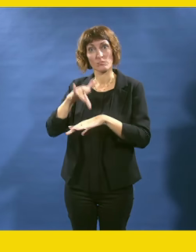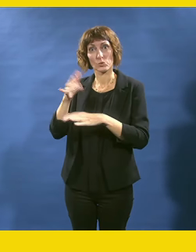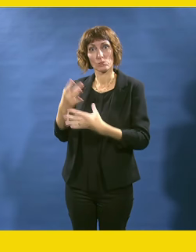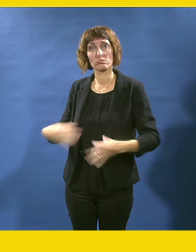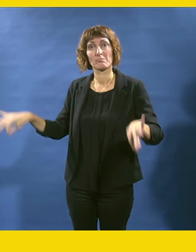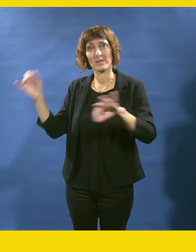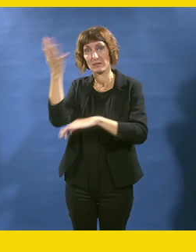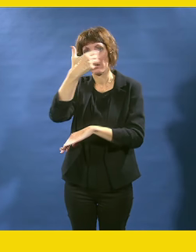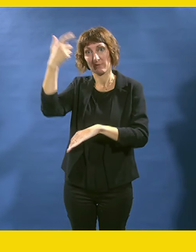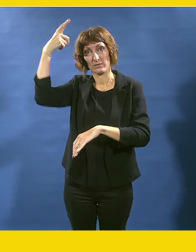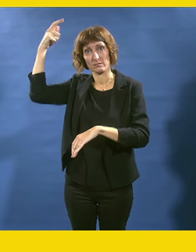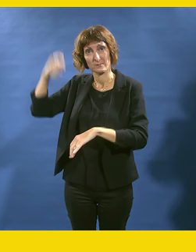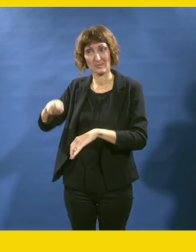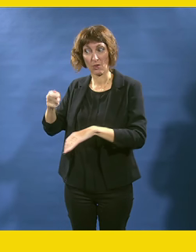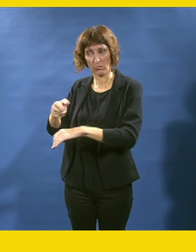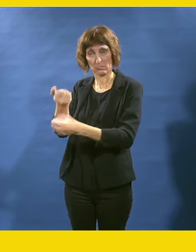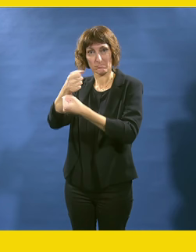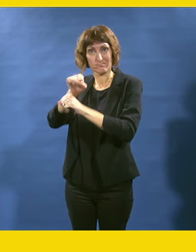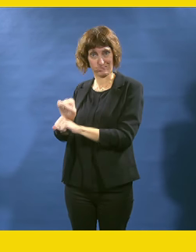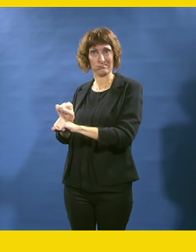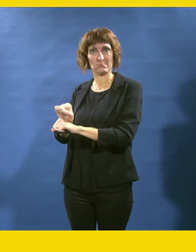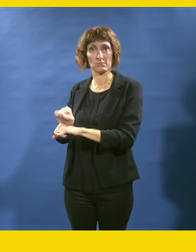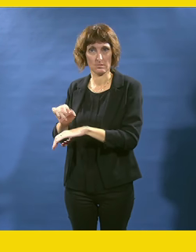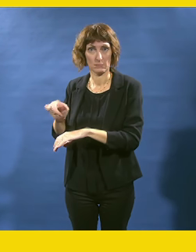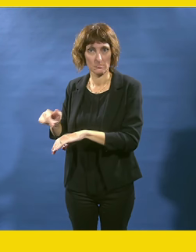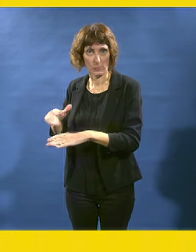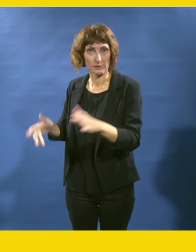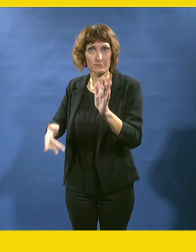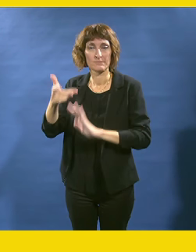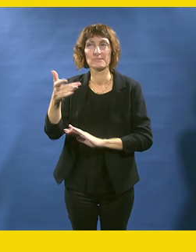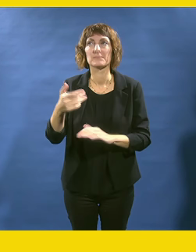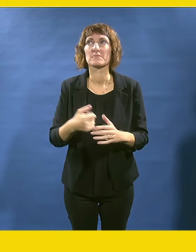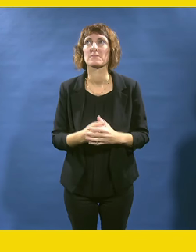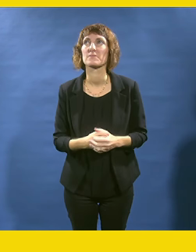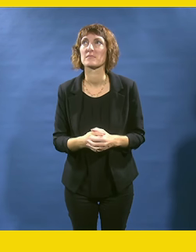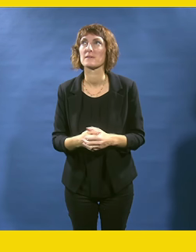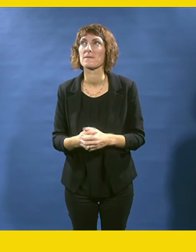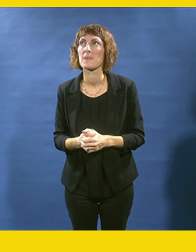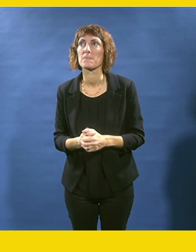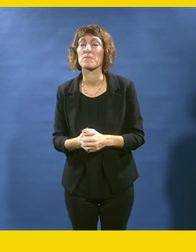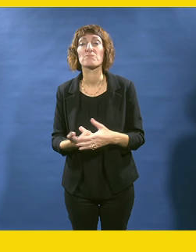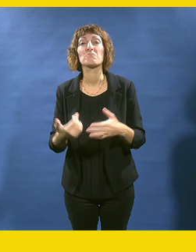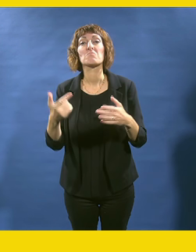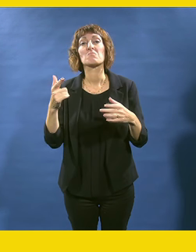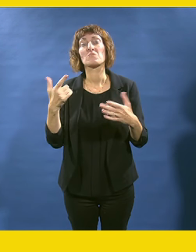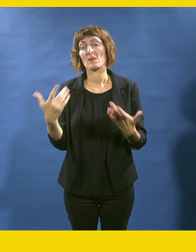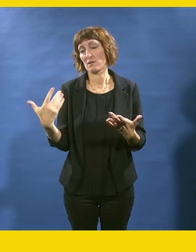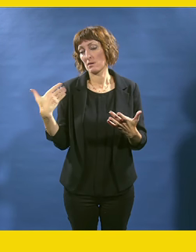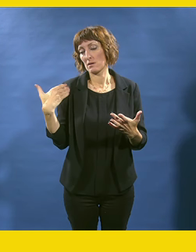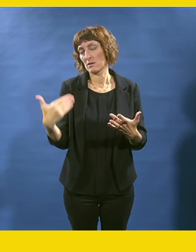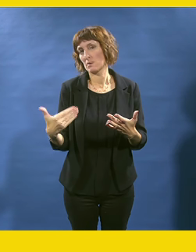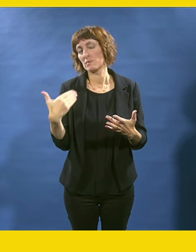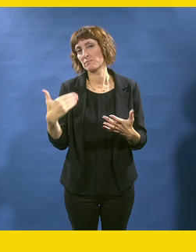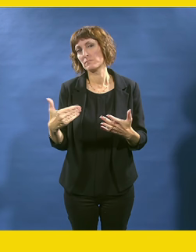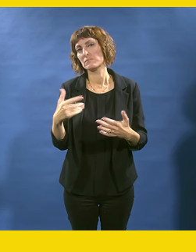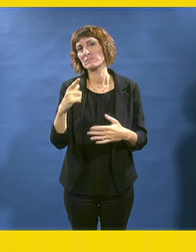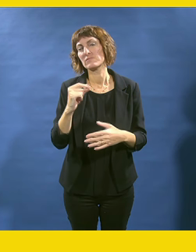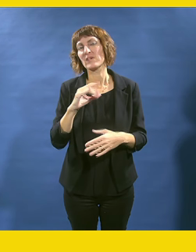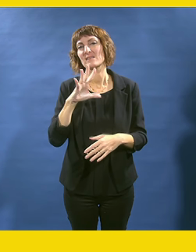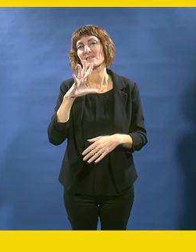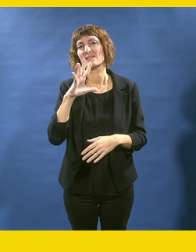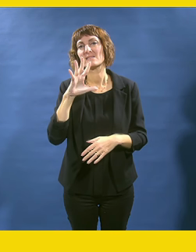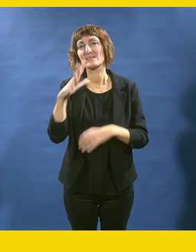Afghan Peace Dialogue. As we mark the 25th anniversary of the International Day for Elimination of Violence